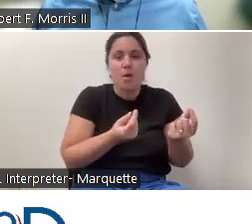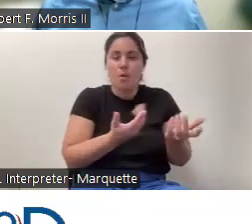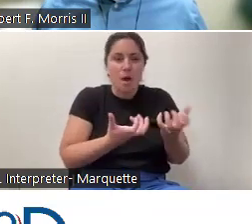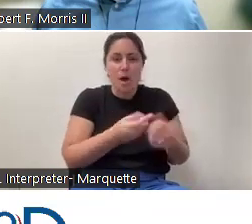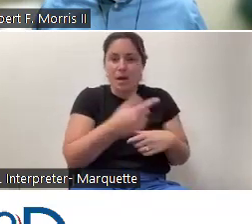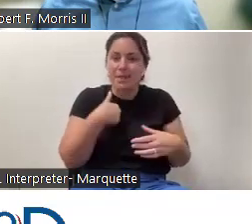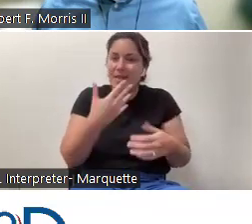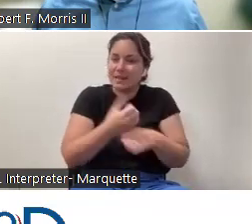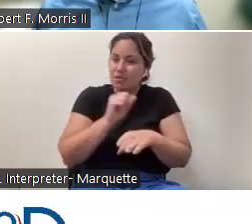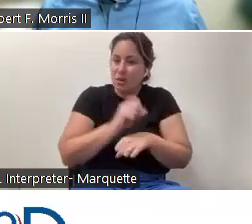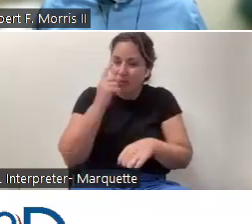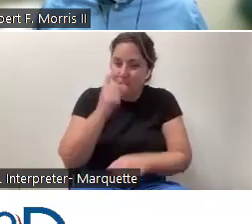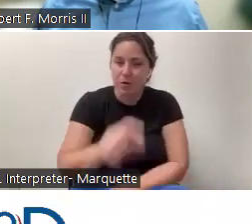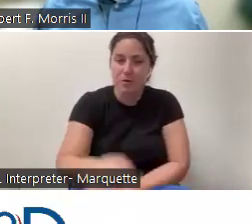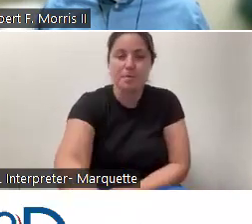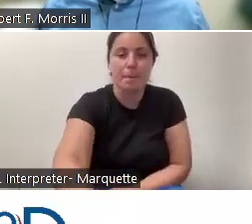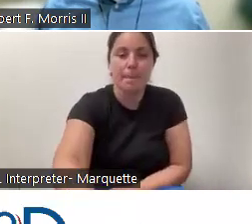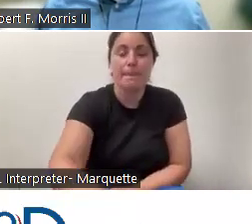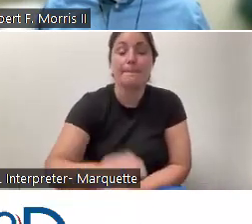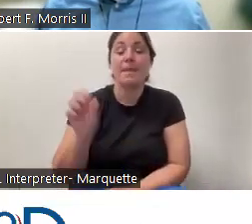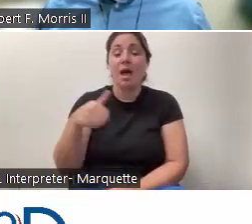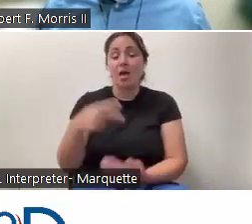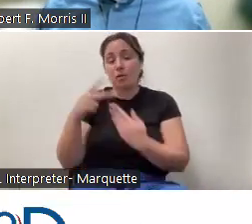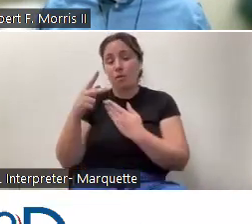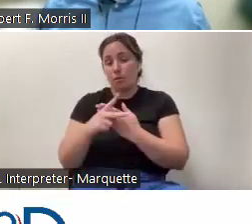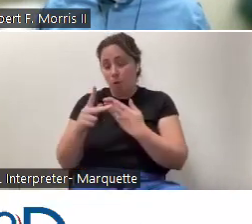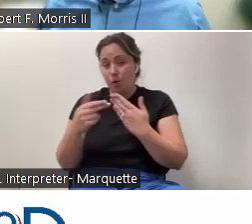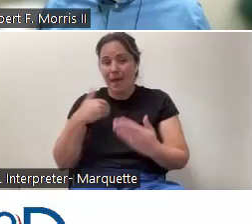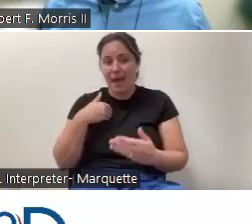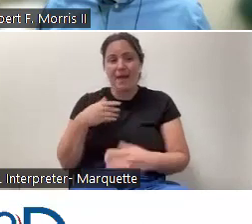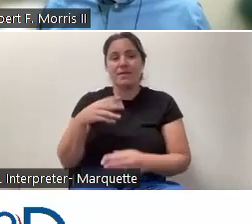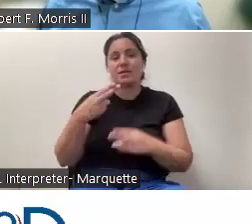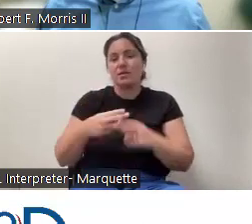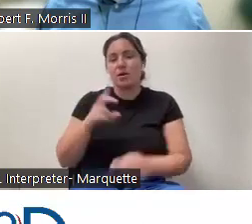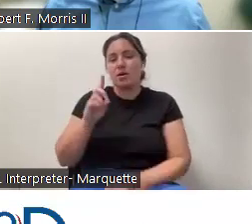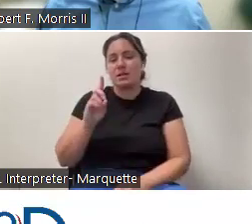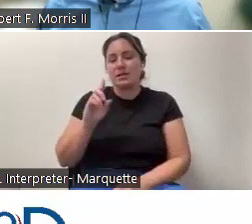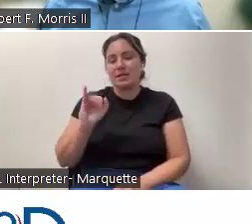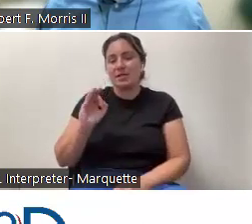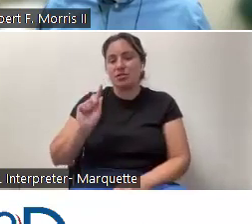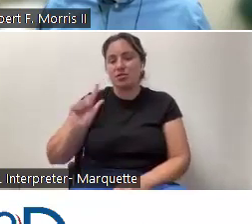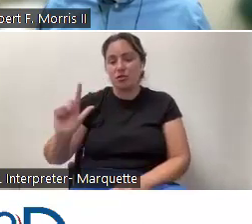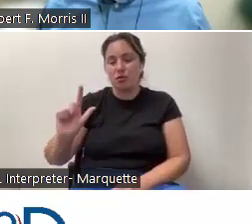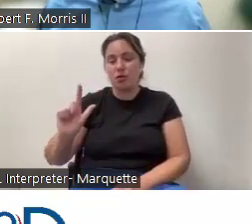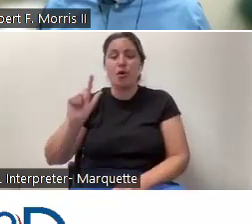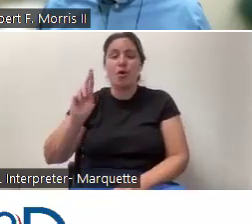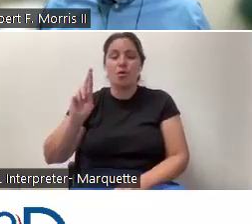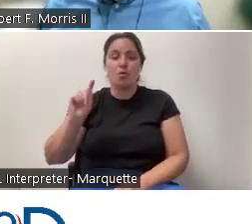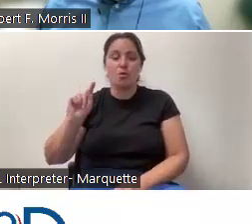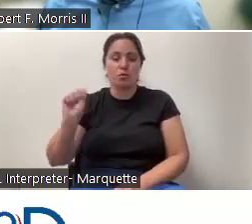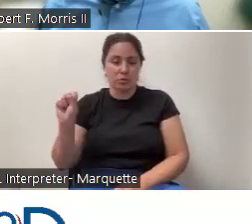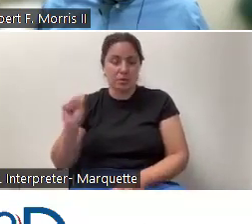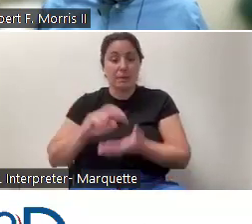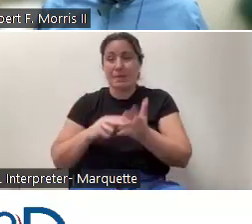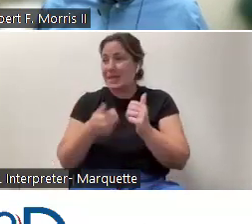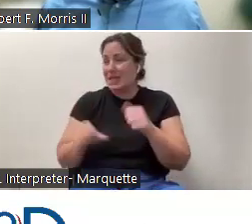then another program that we have at Larimer County is it's called Digital Roots, and it's offered to any job seeker who wants to work on